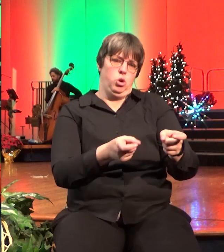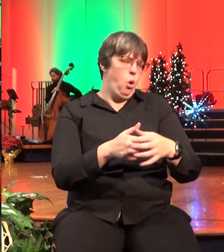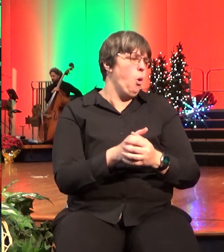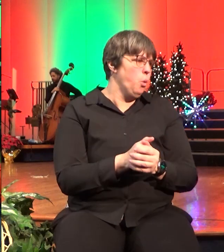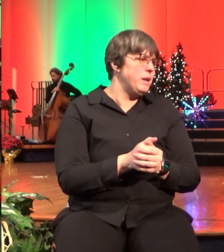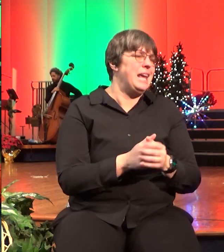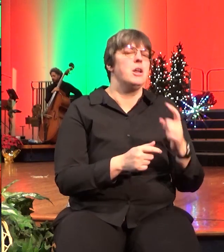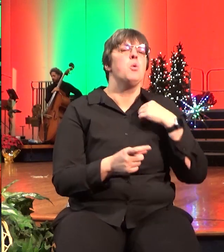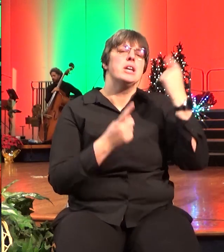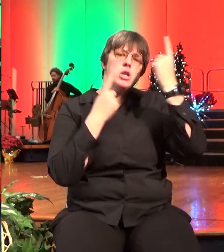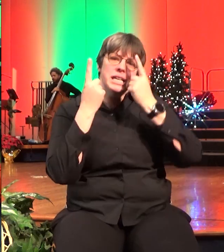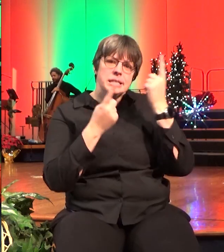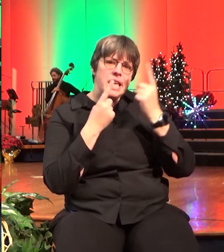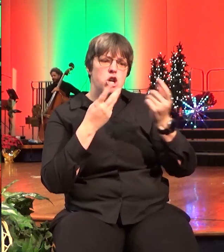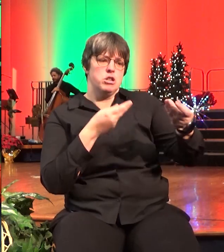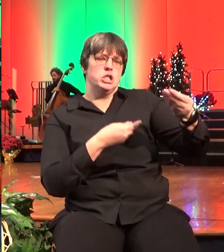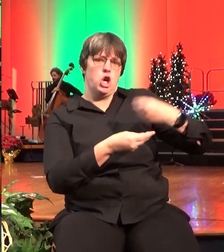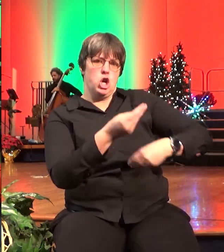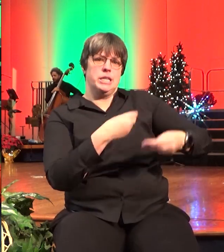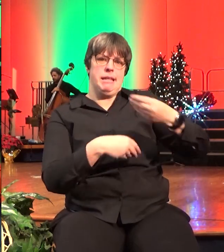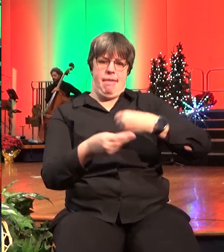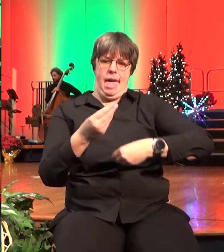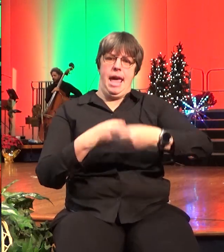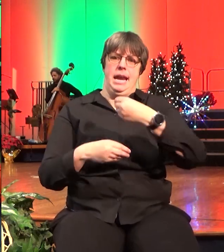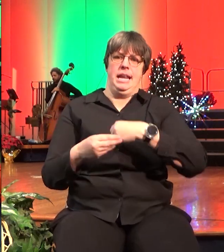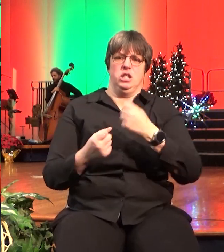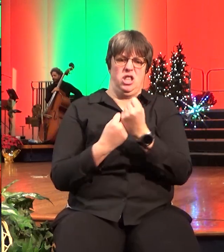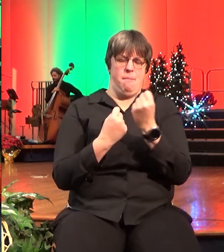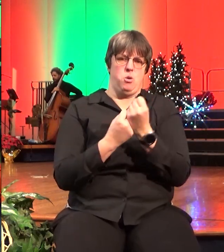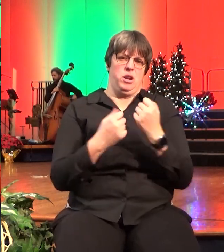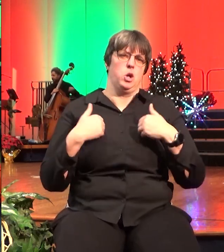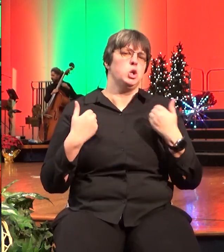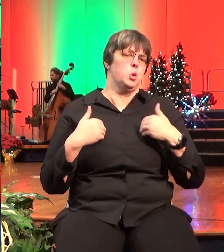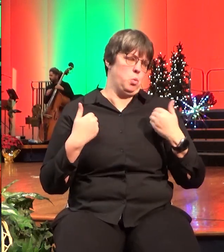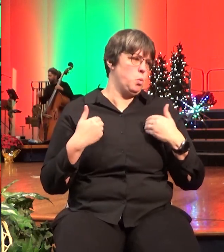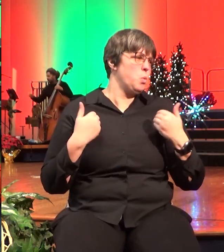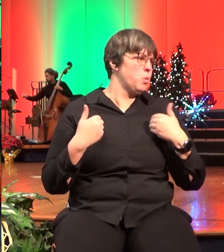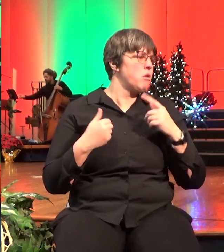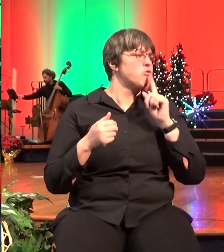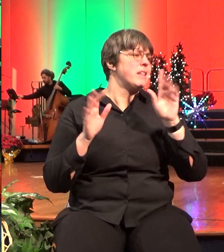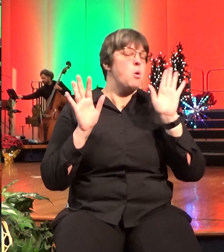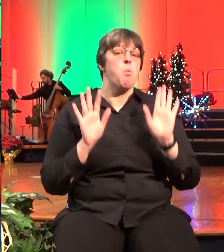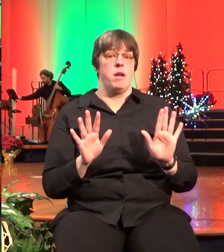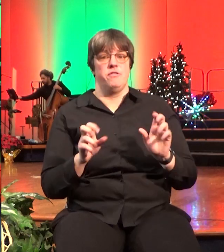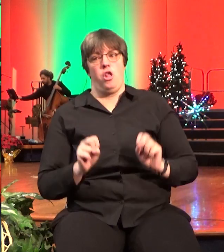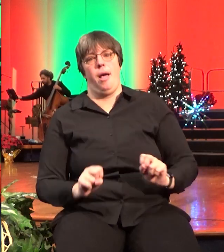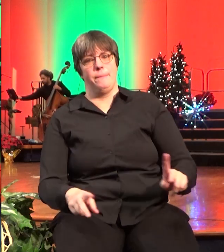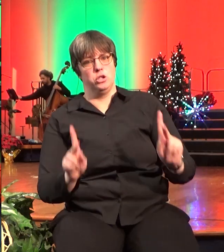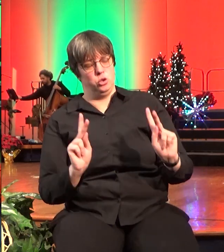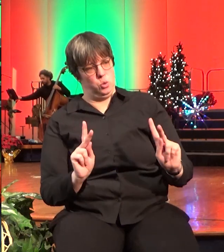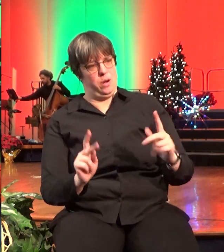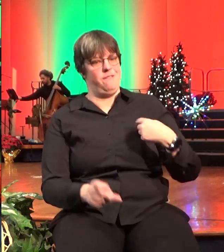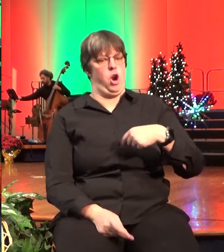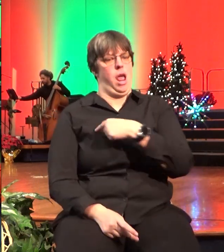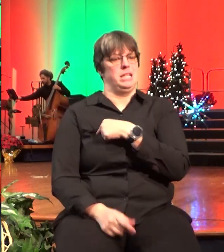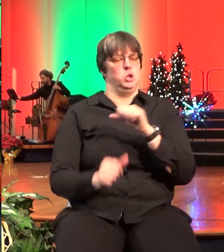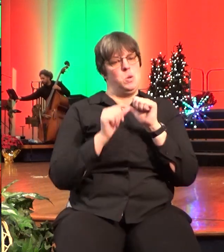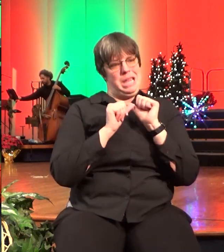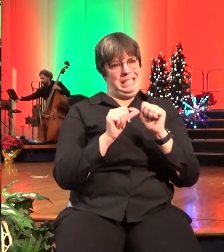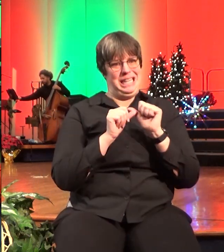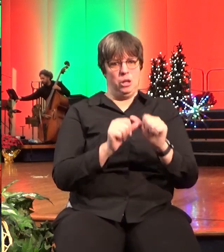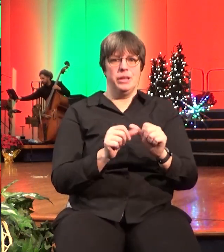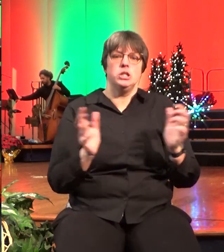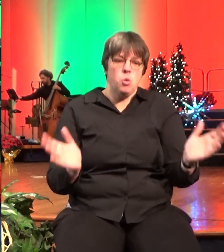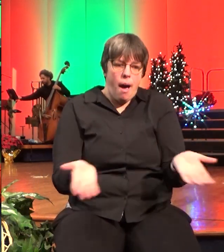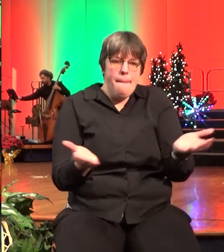and supporting our youth programs. You know, this is a wonderful opportunity for us to continually uplift our youth